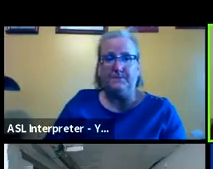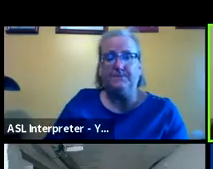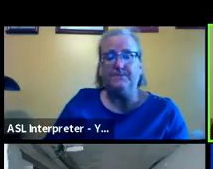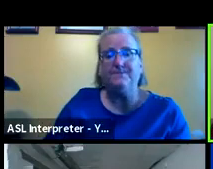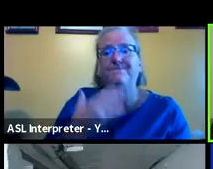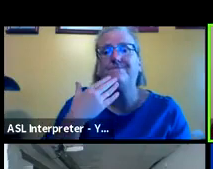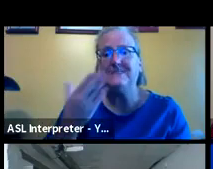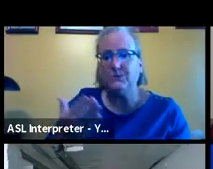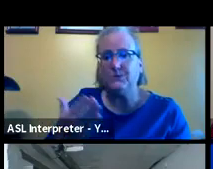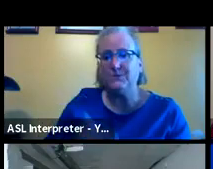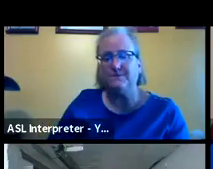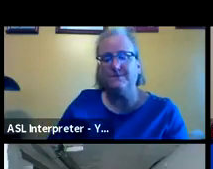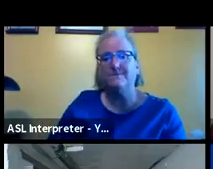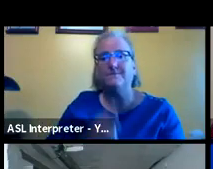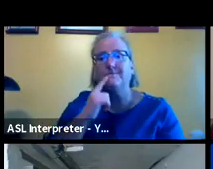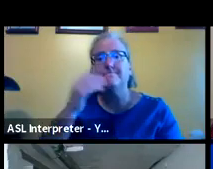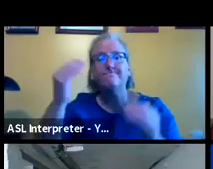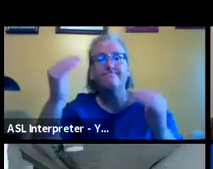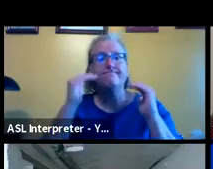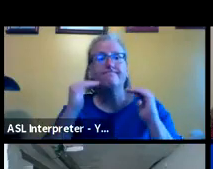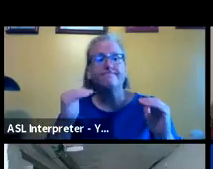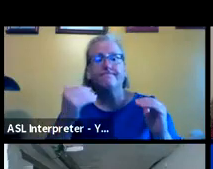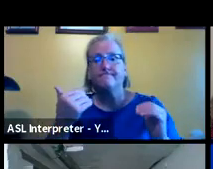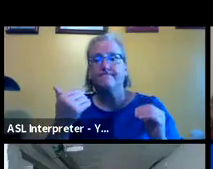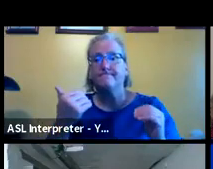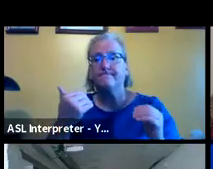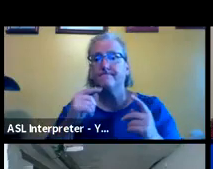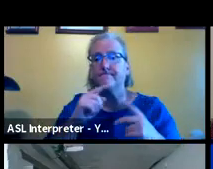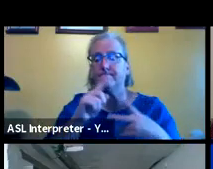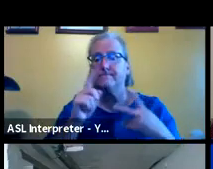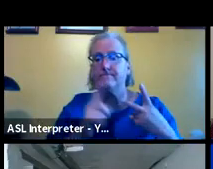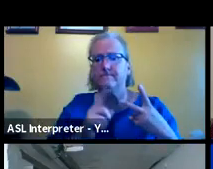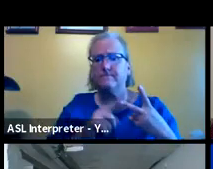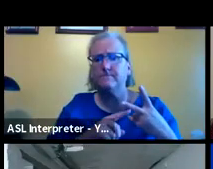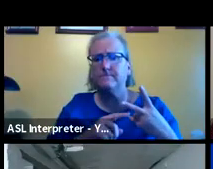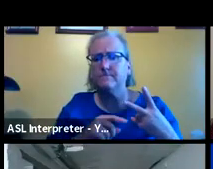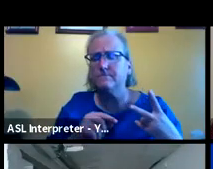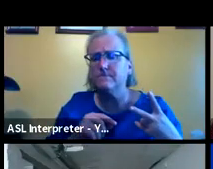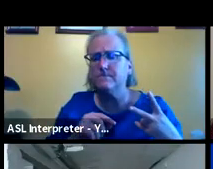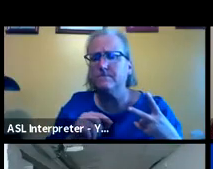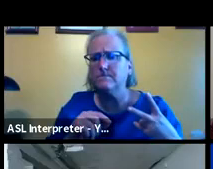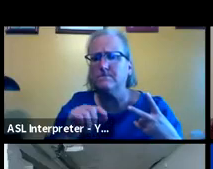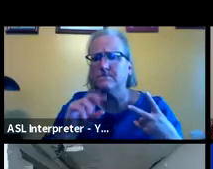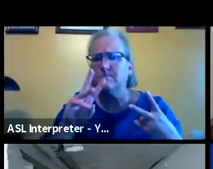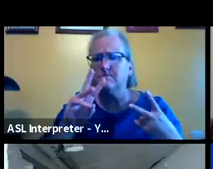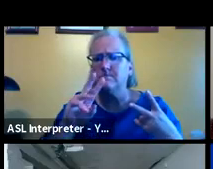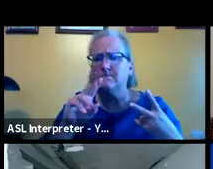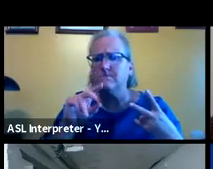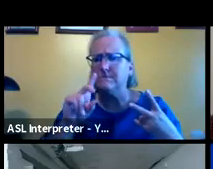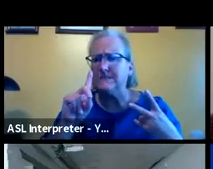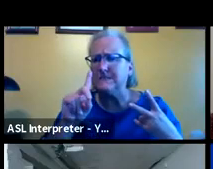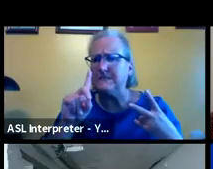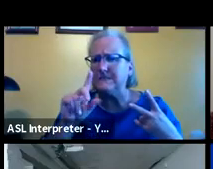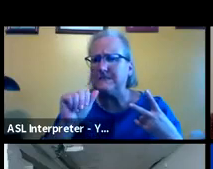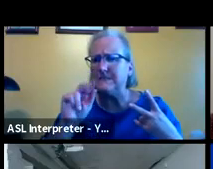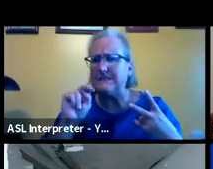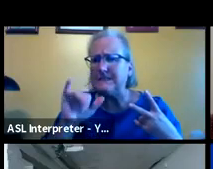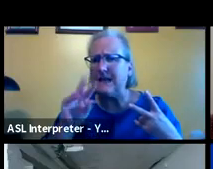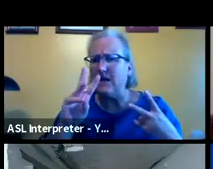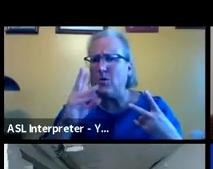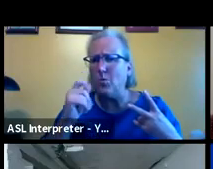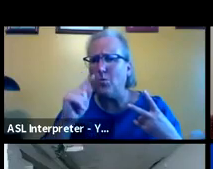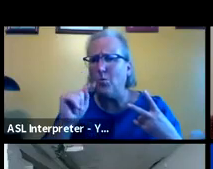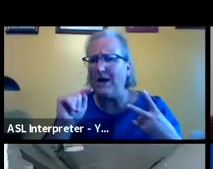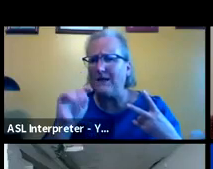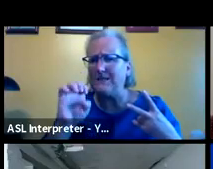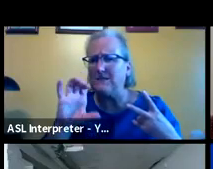Thank you. Next up, we have Dee White Carl talking